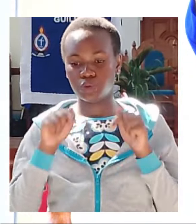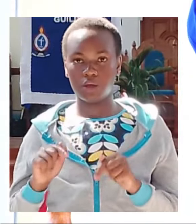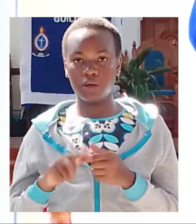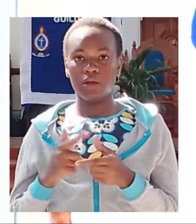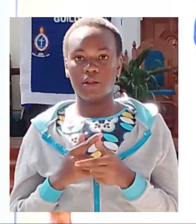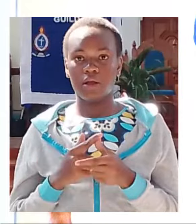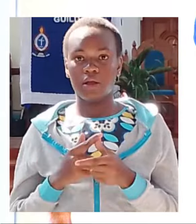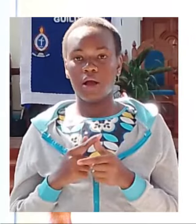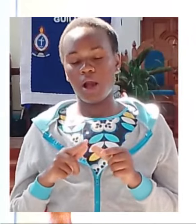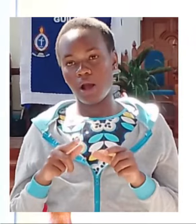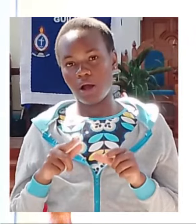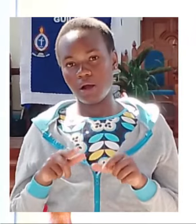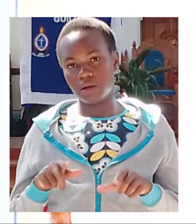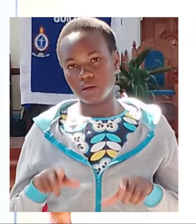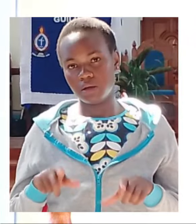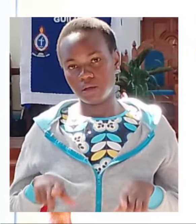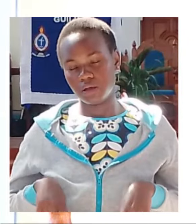living God. Choose.